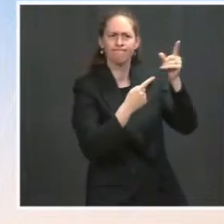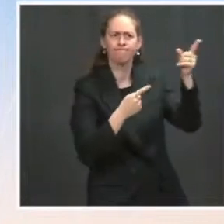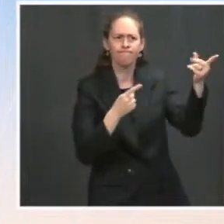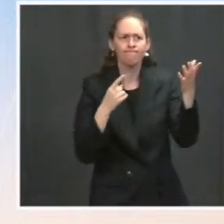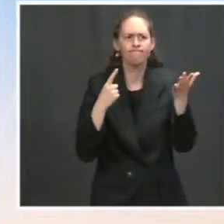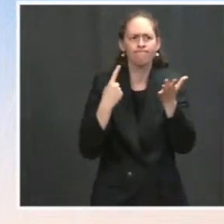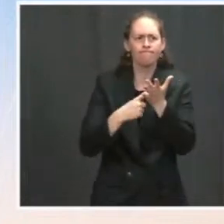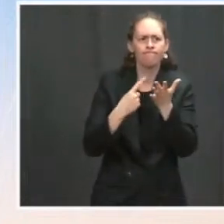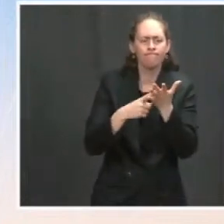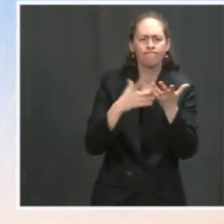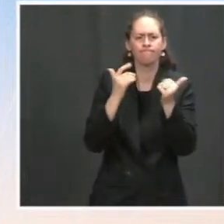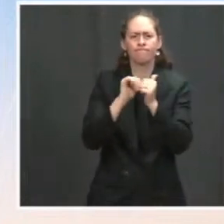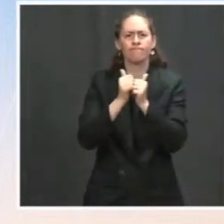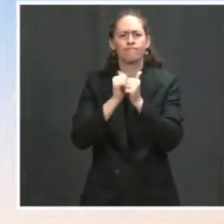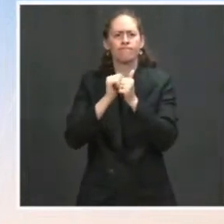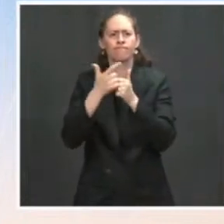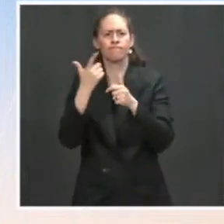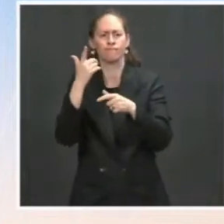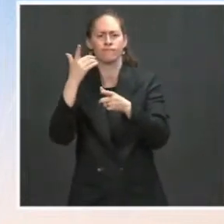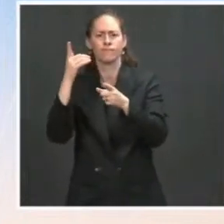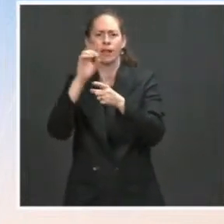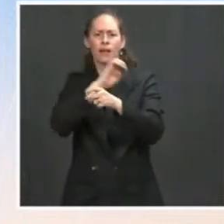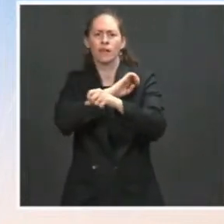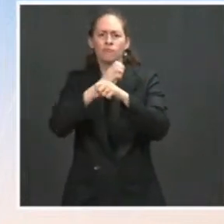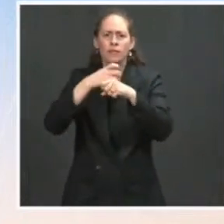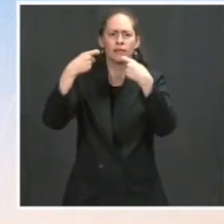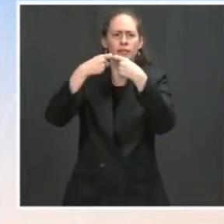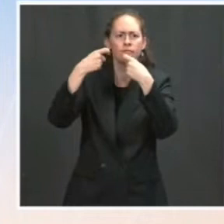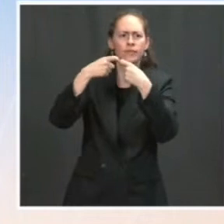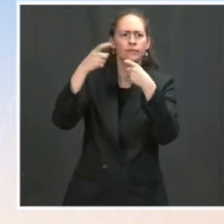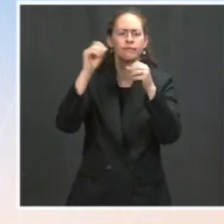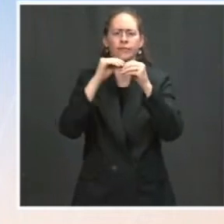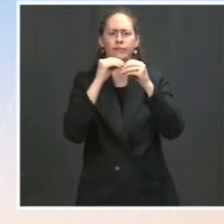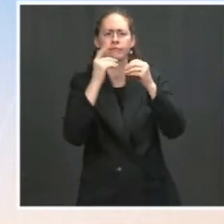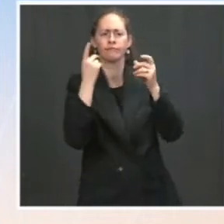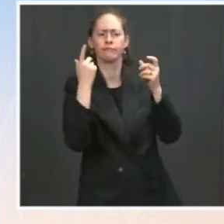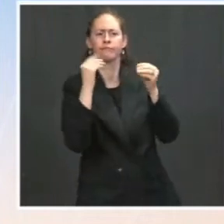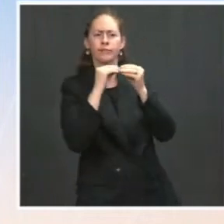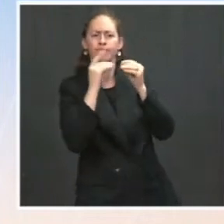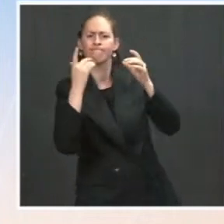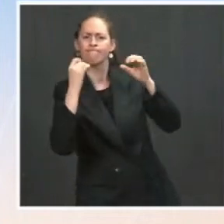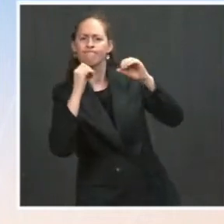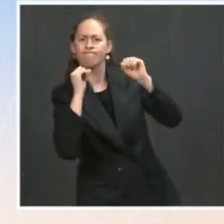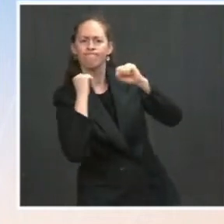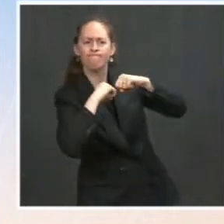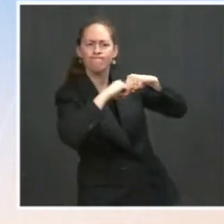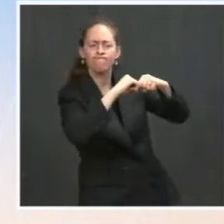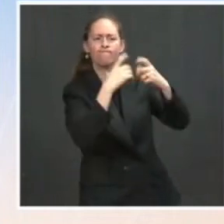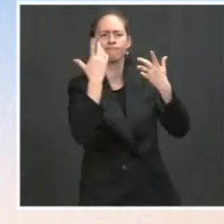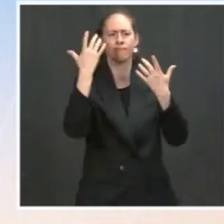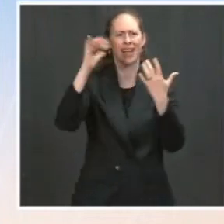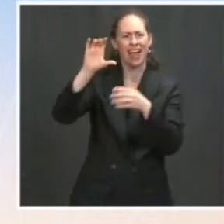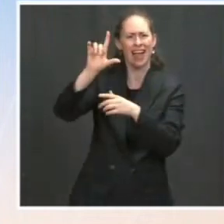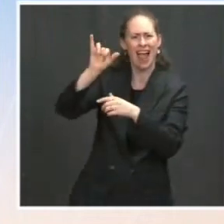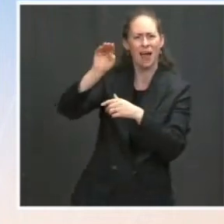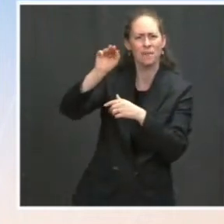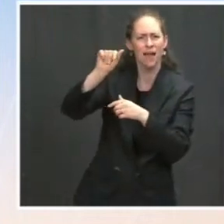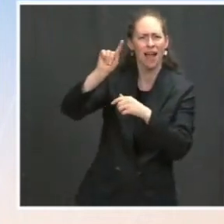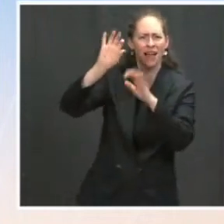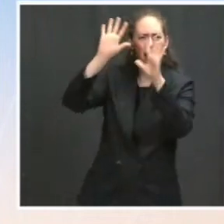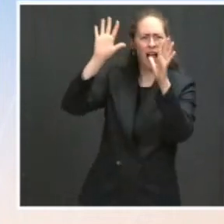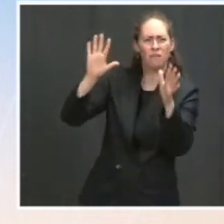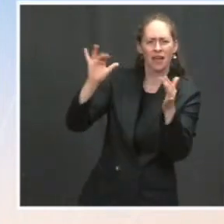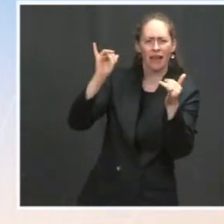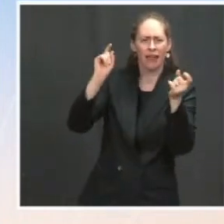economic recovery. And he also expressed his support for enhancing NATO's deterrence and defense posture, as well as the importance of allies increasing